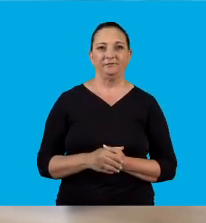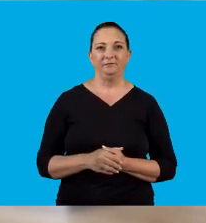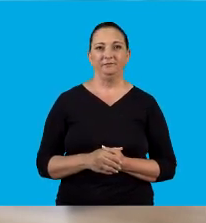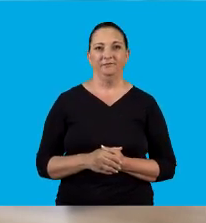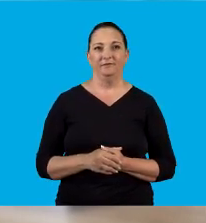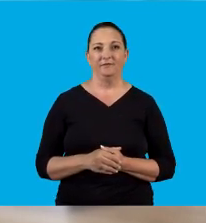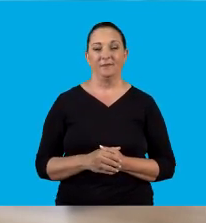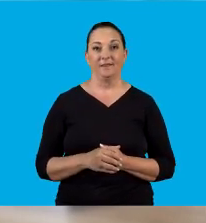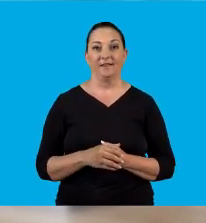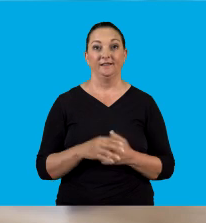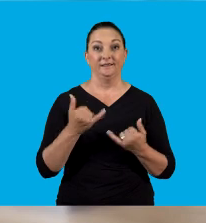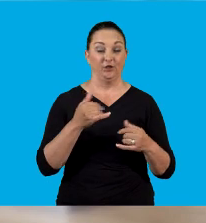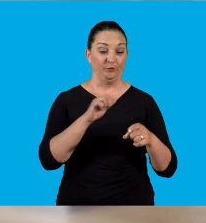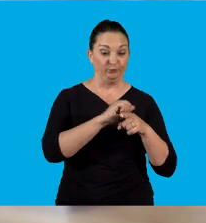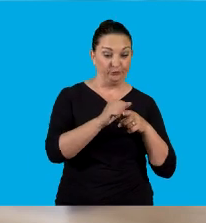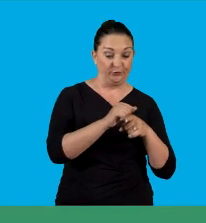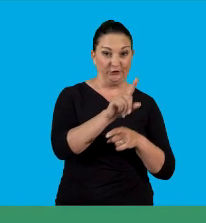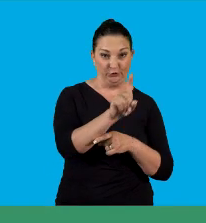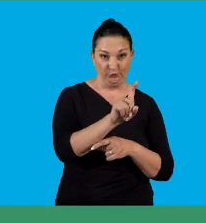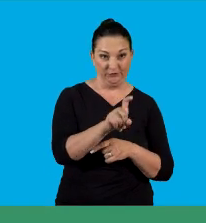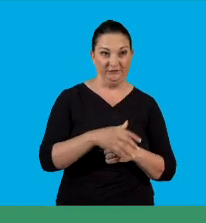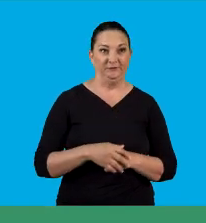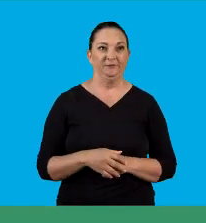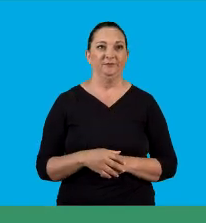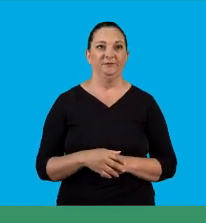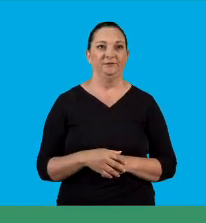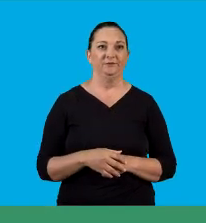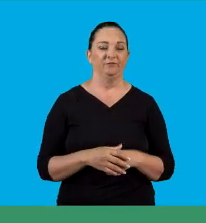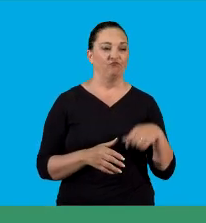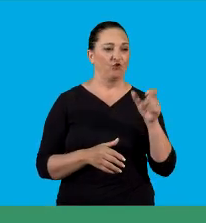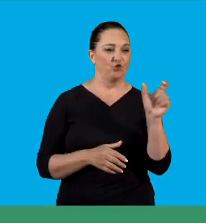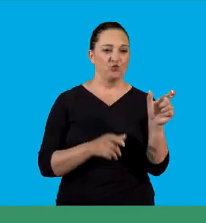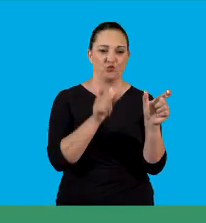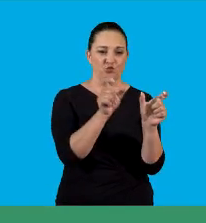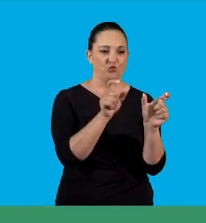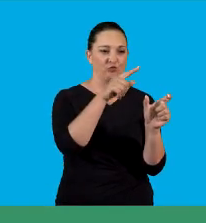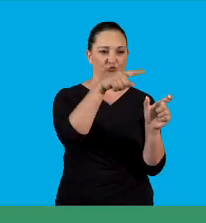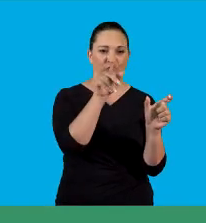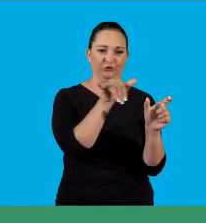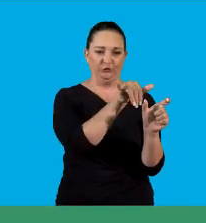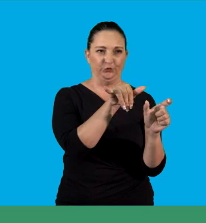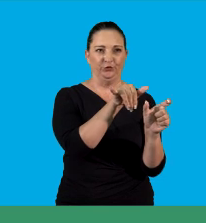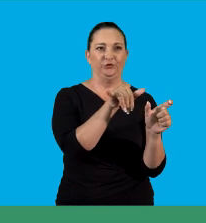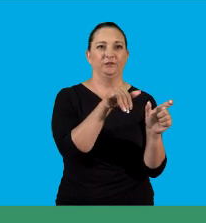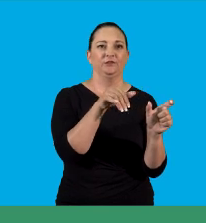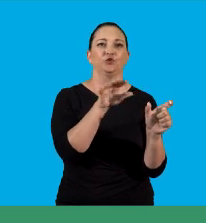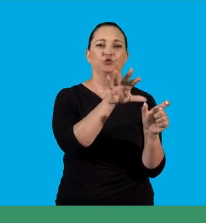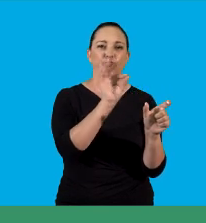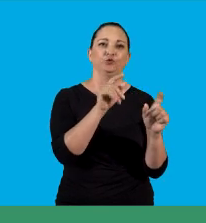Now we'll look at the practice questions. Choose the correct word or words from the words in